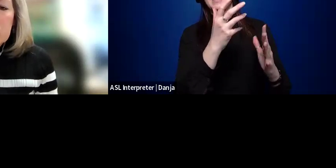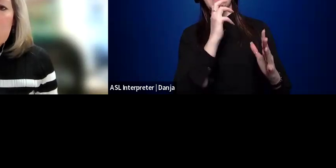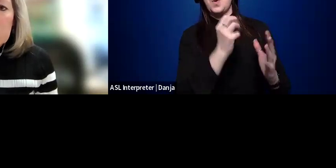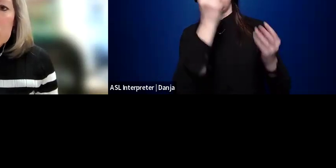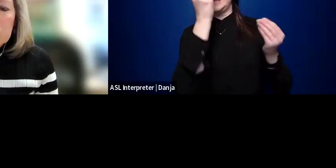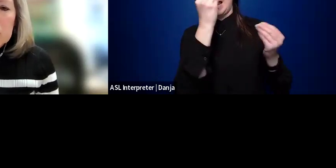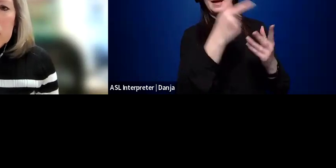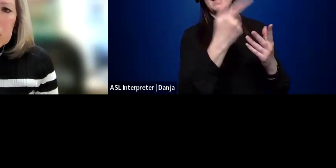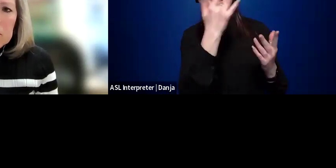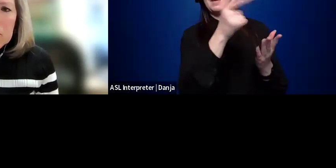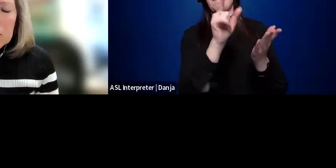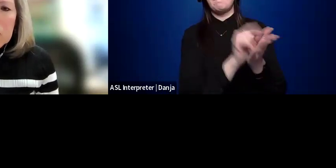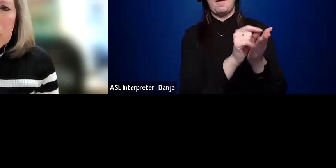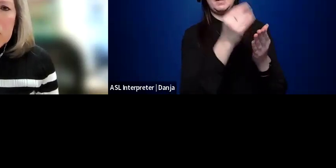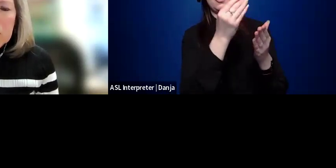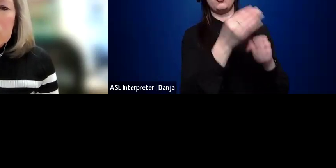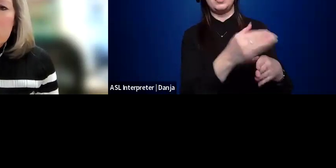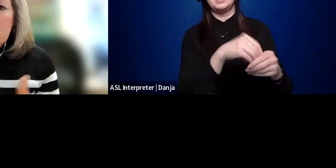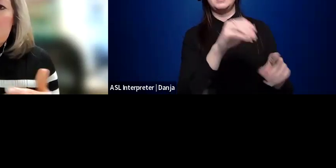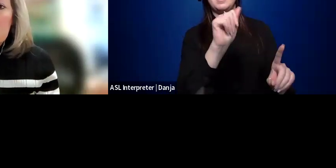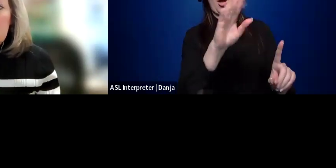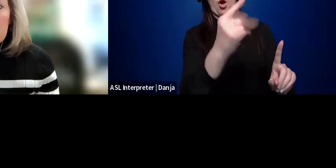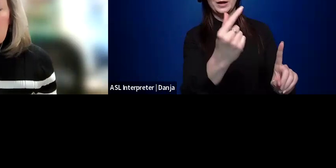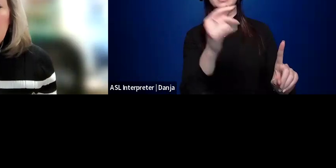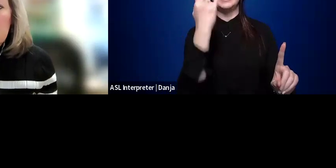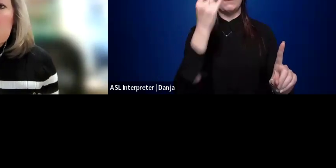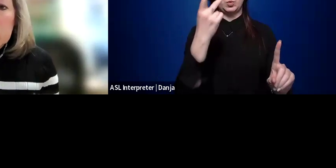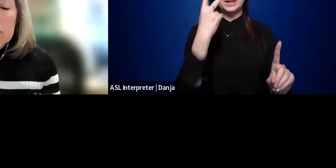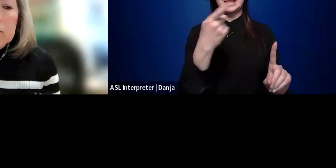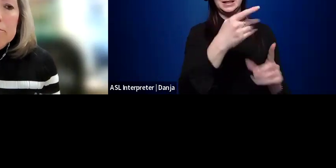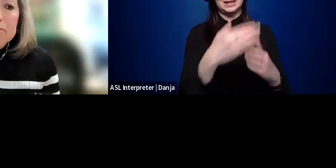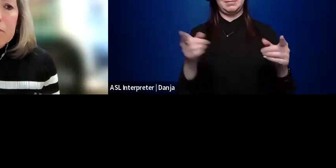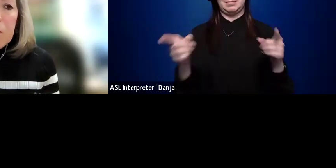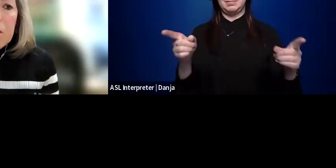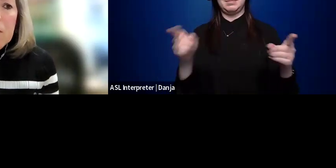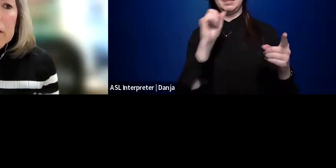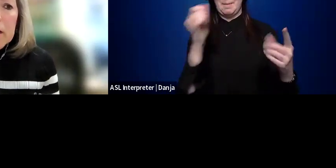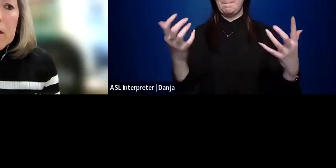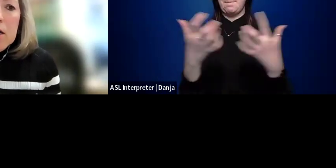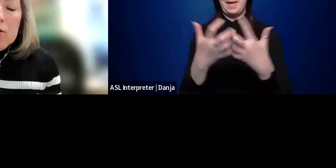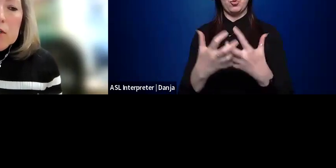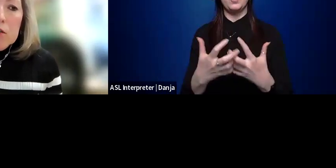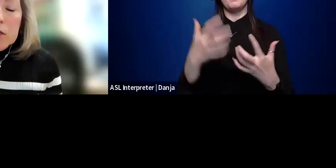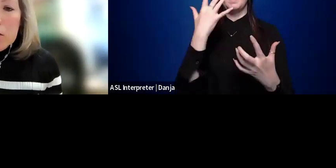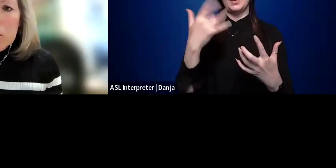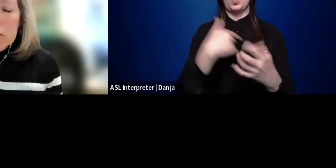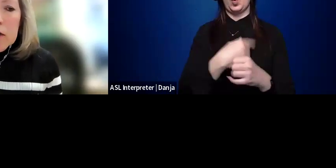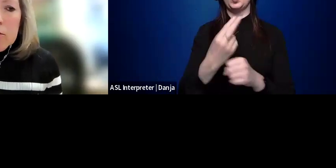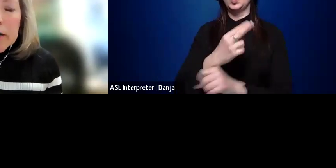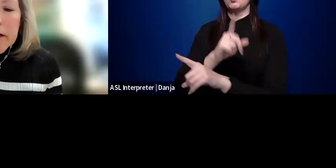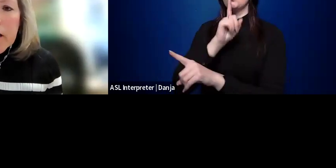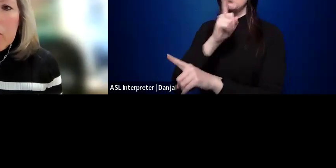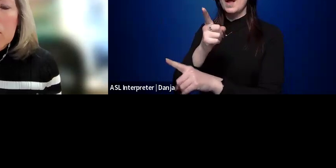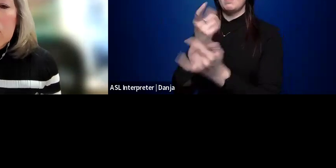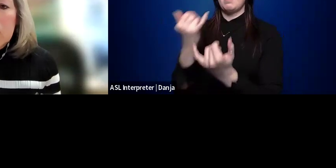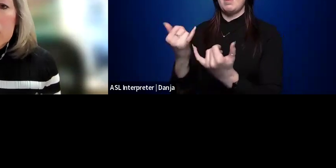see some points where it's like these two things aren't matching up, it's because we're using some of the real data from Medicaid, which includes